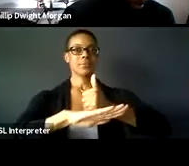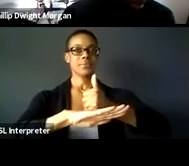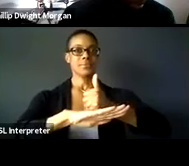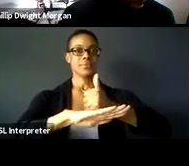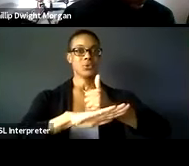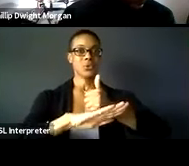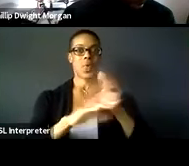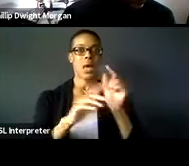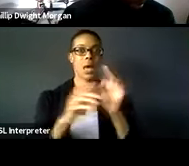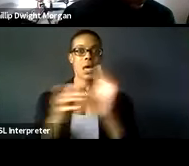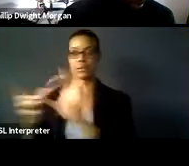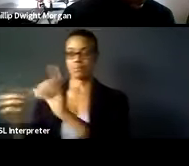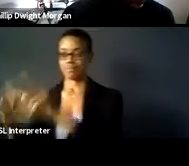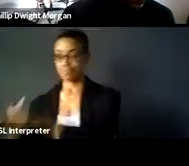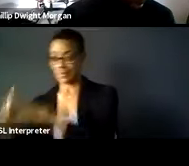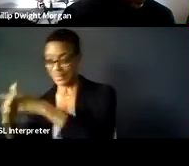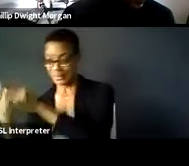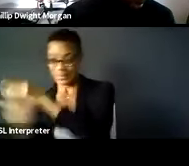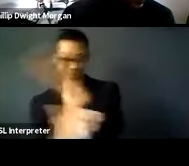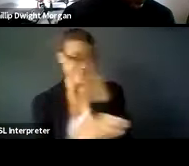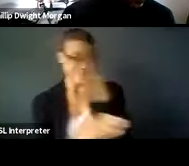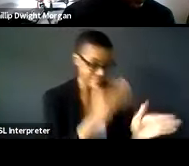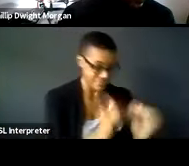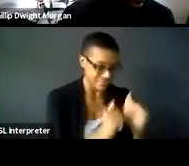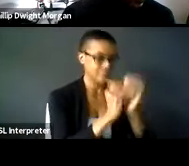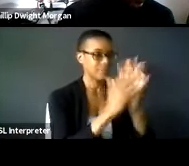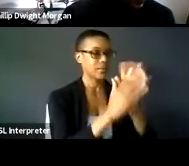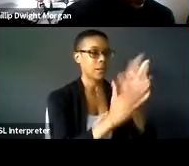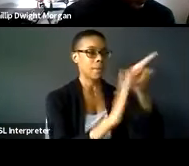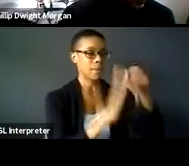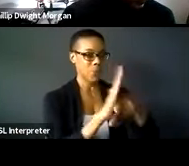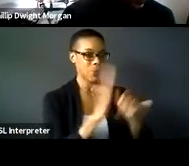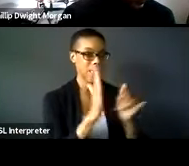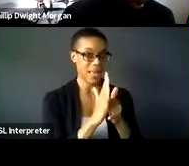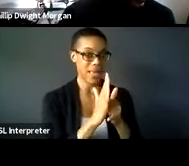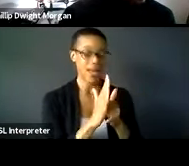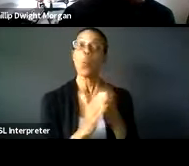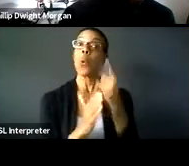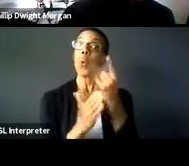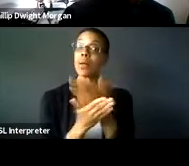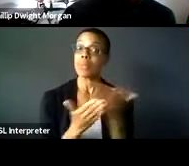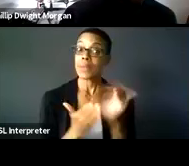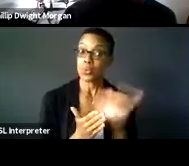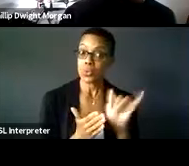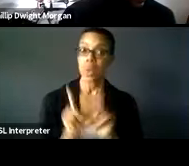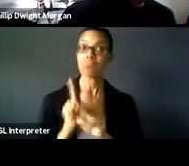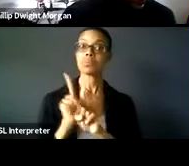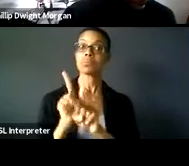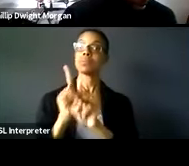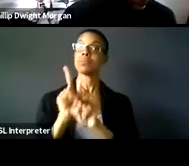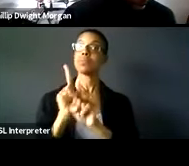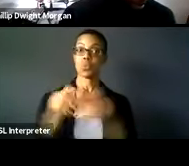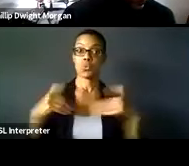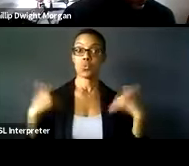take time. But one thing I'm excited is I've been mentoring youth. So I wasn't just in there.